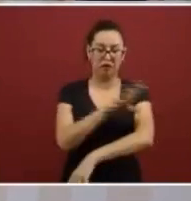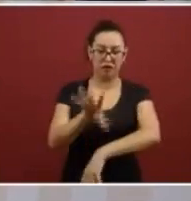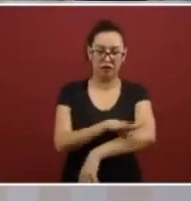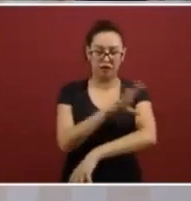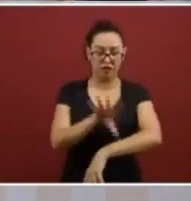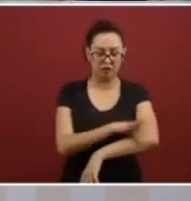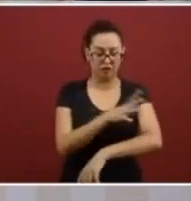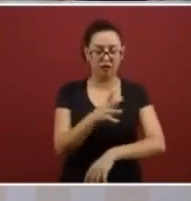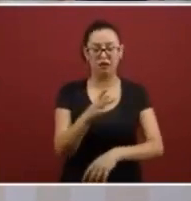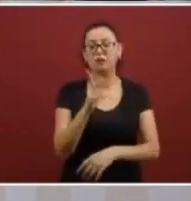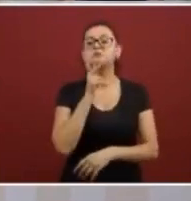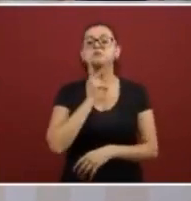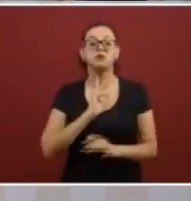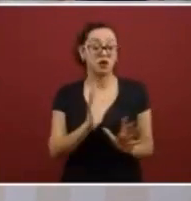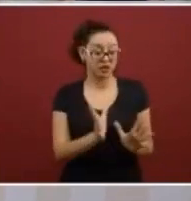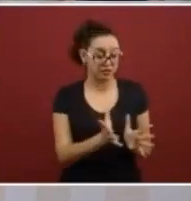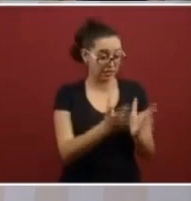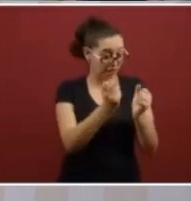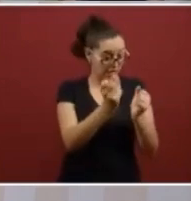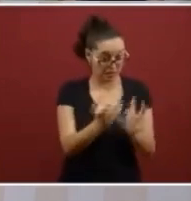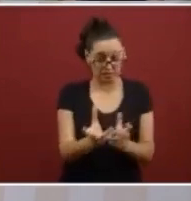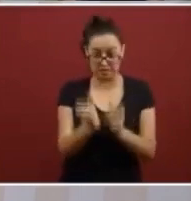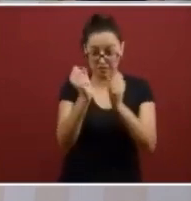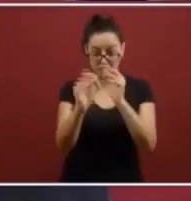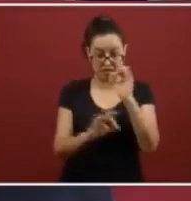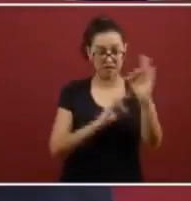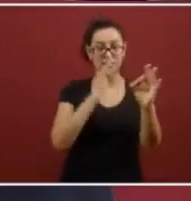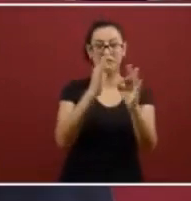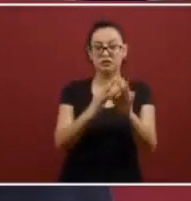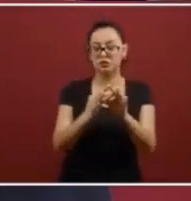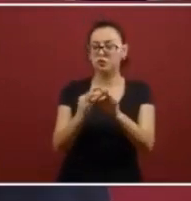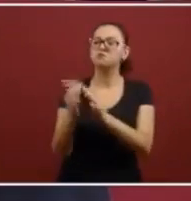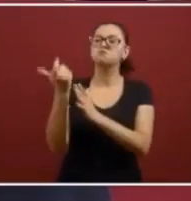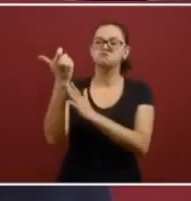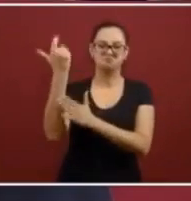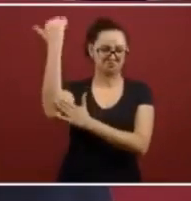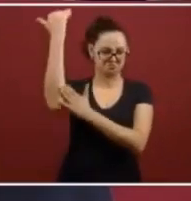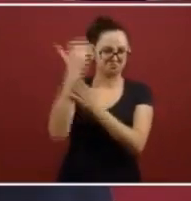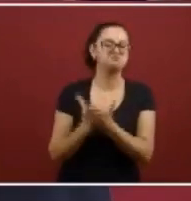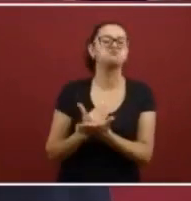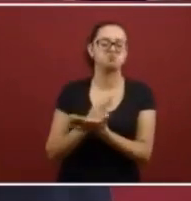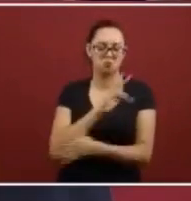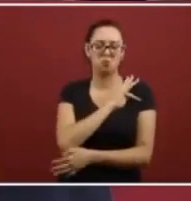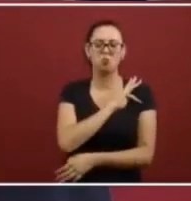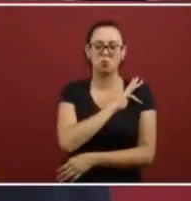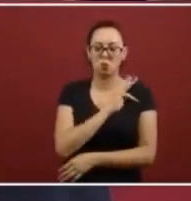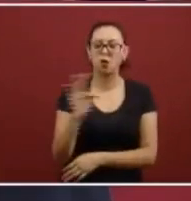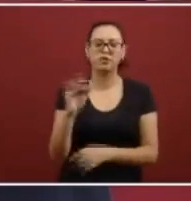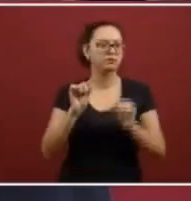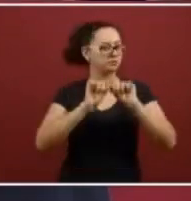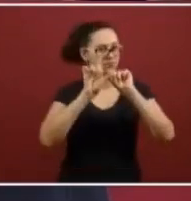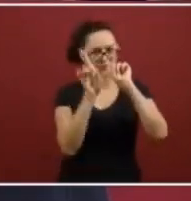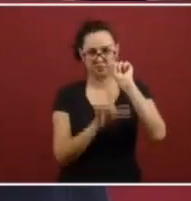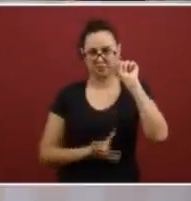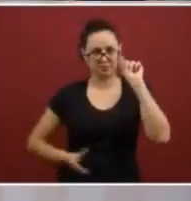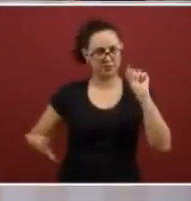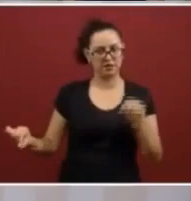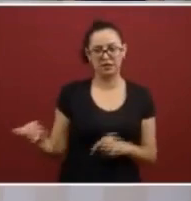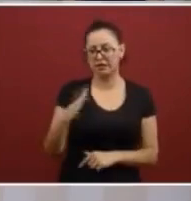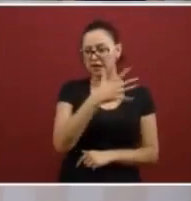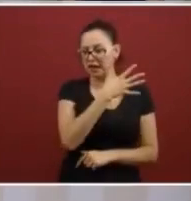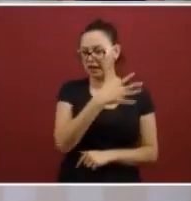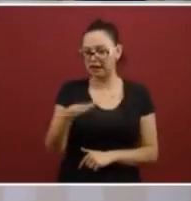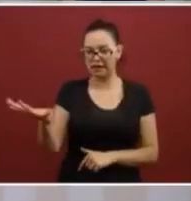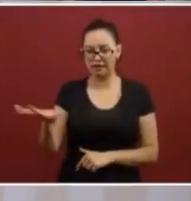petróleo. industry and the petroleum industry, vamos a bajar los precios we're going to actually lower the general. prices in general de los